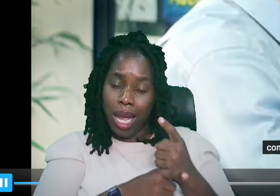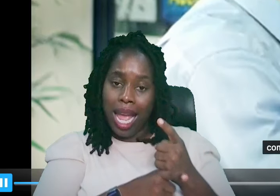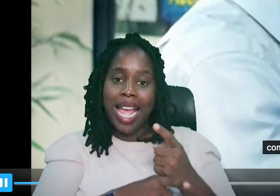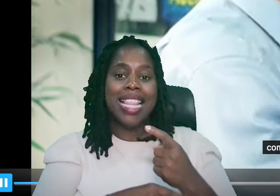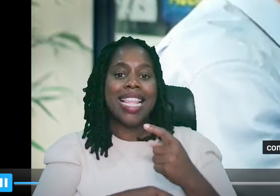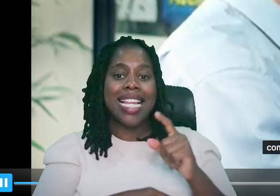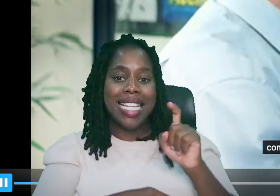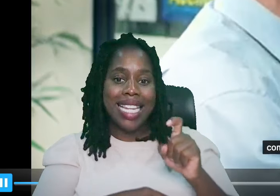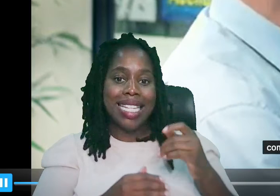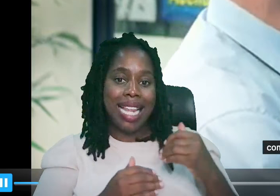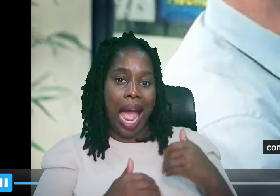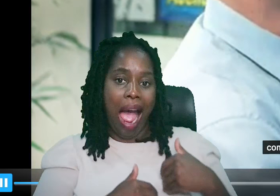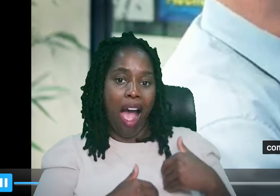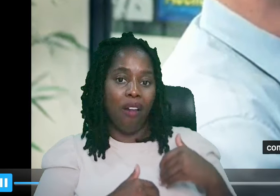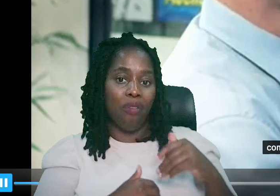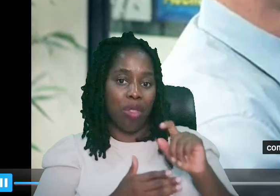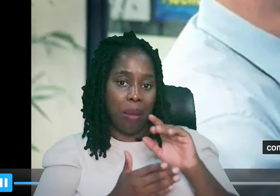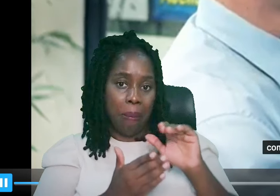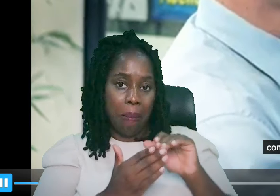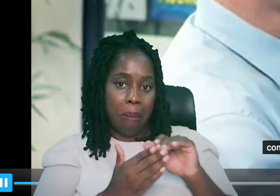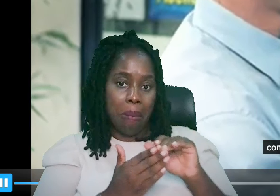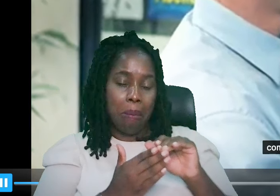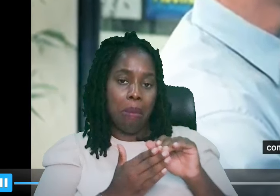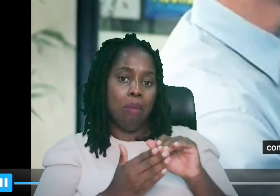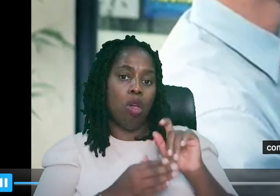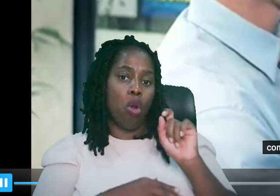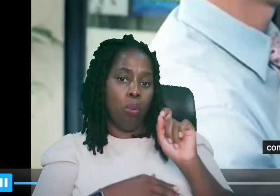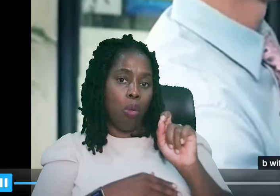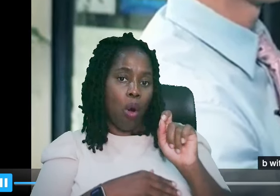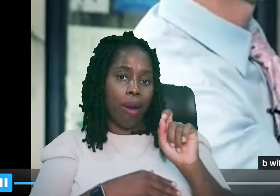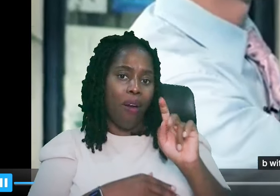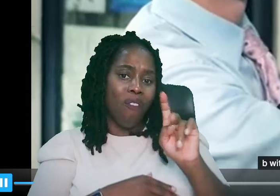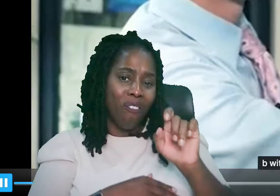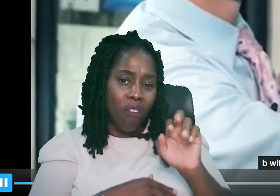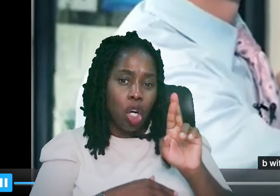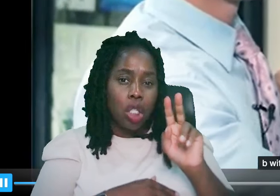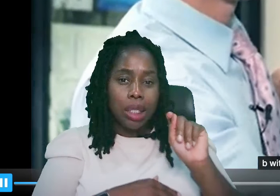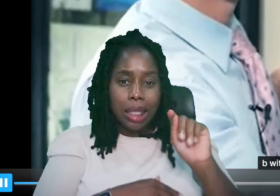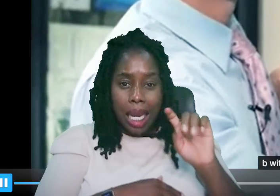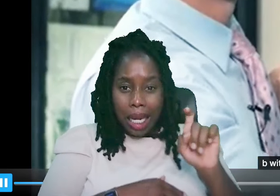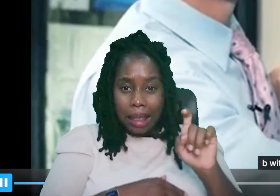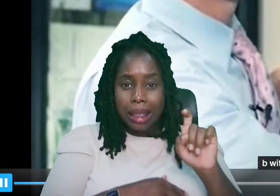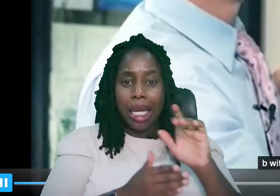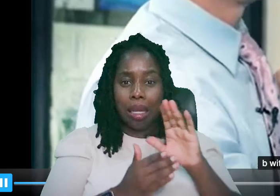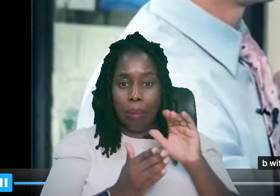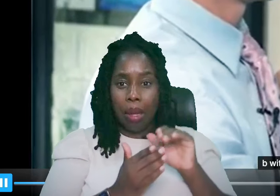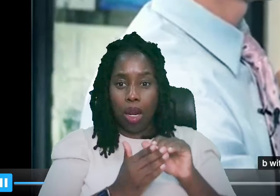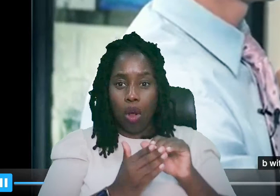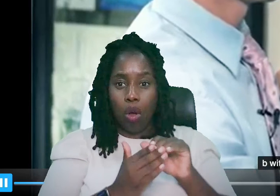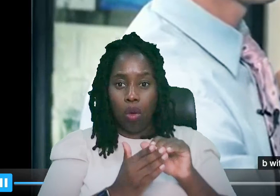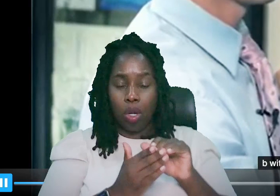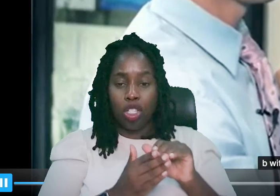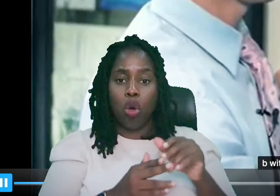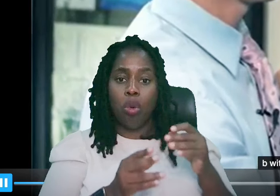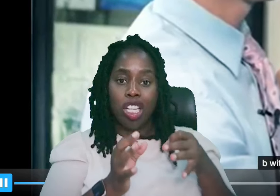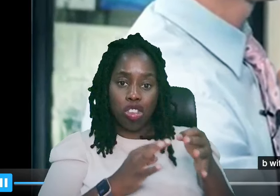written in the center. And what I mean by that is we can describe this angle as angle AVB.